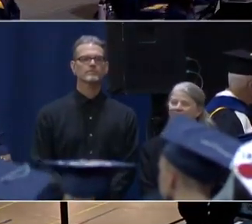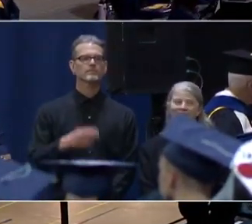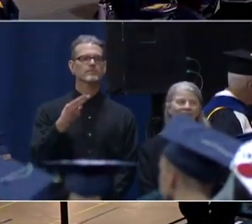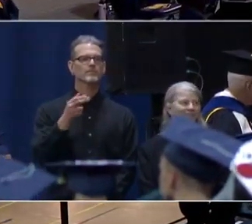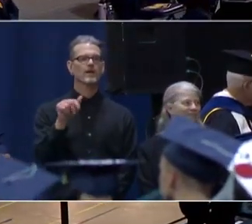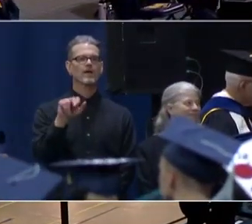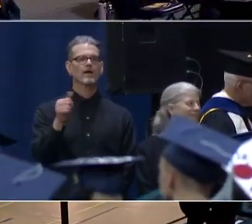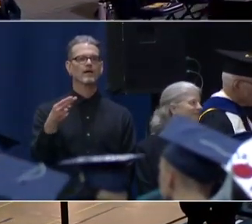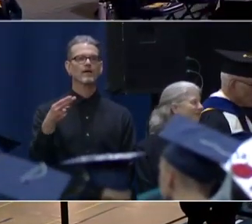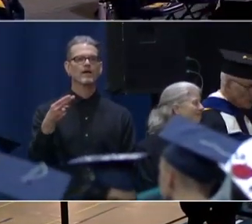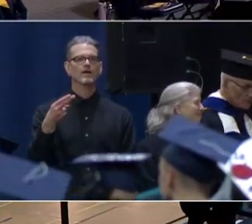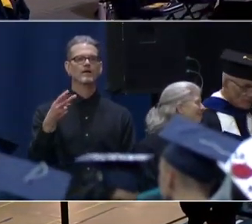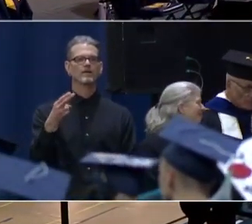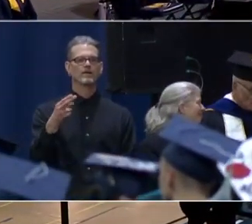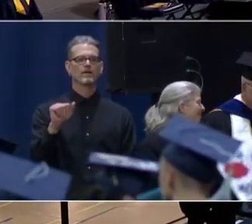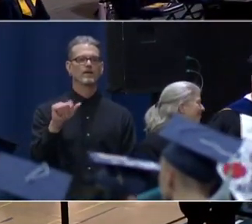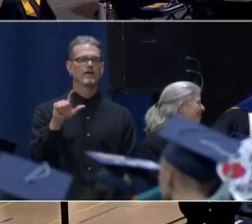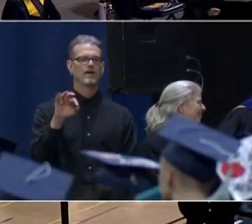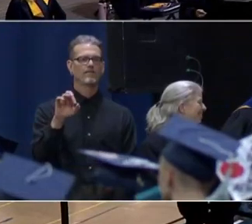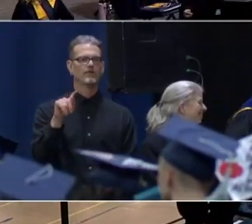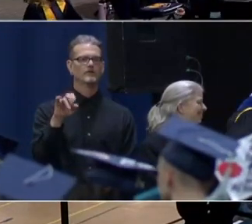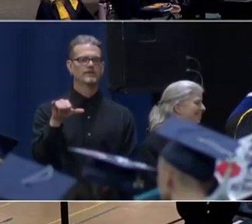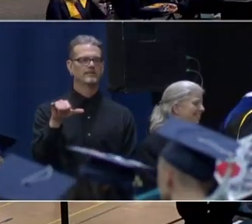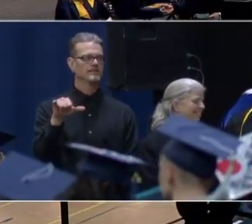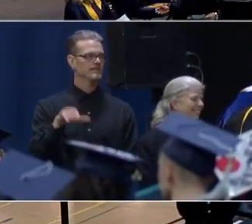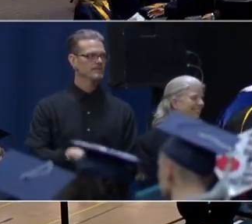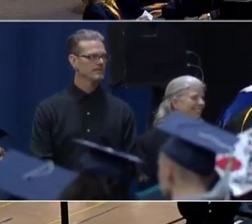Hannah Helferty.